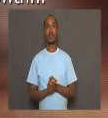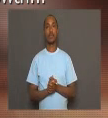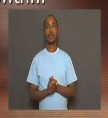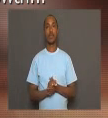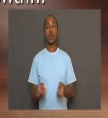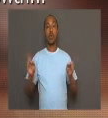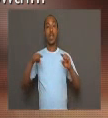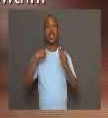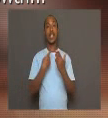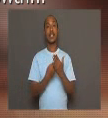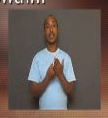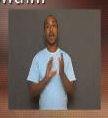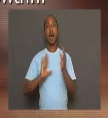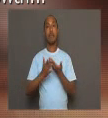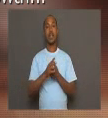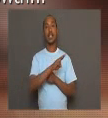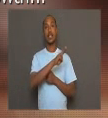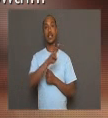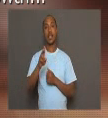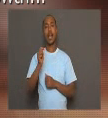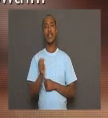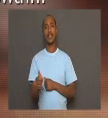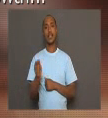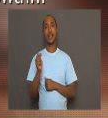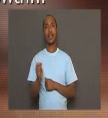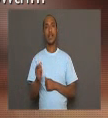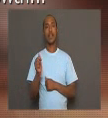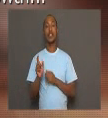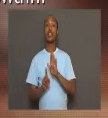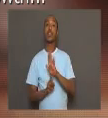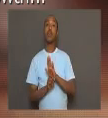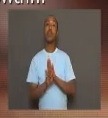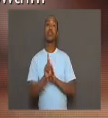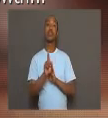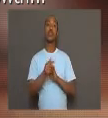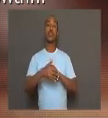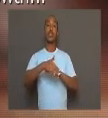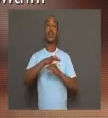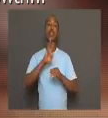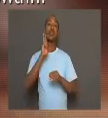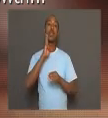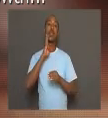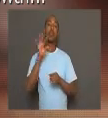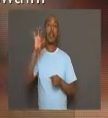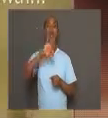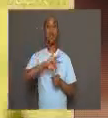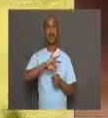When this happens, they accelerate the growth of surface water